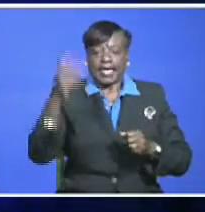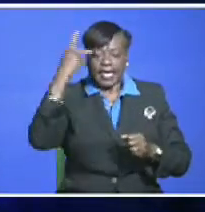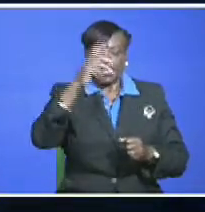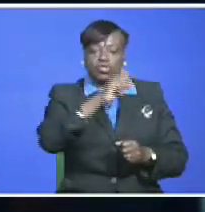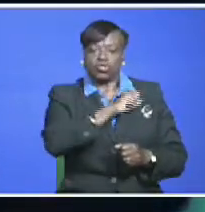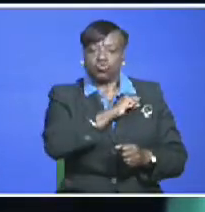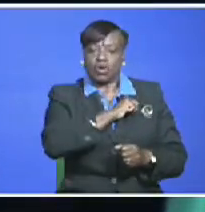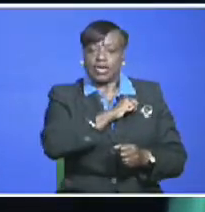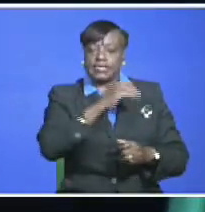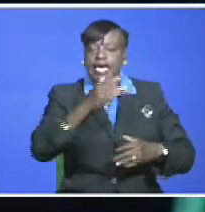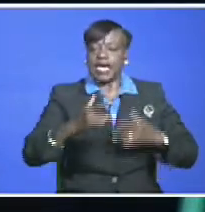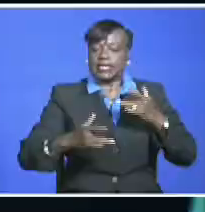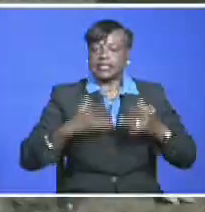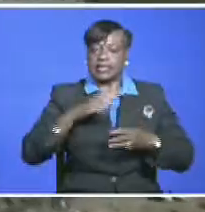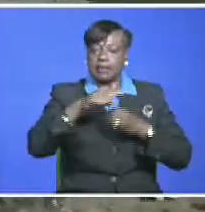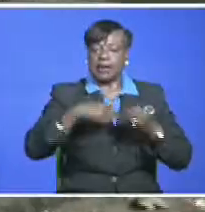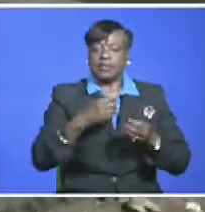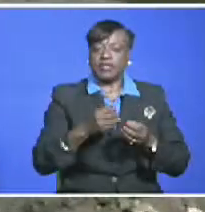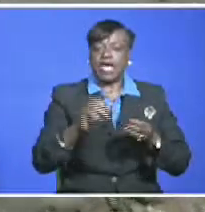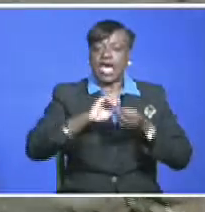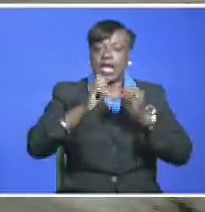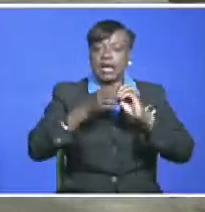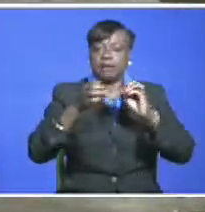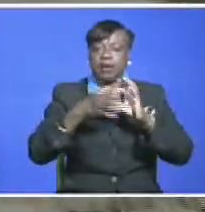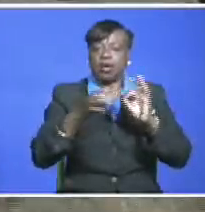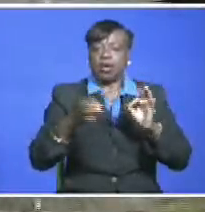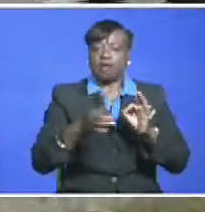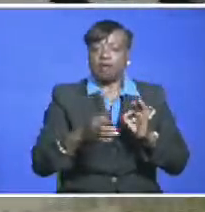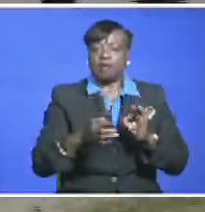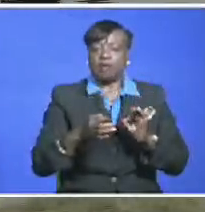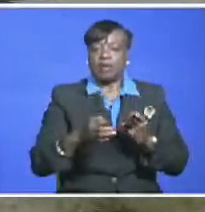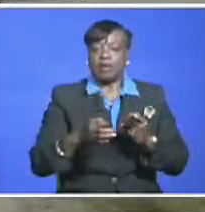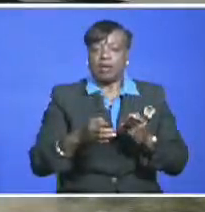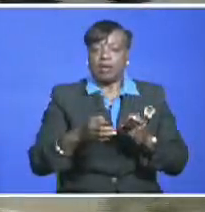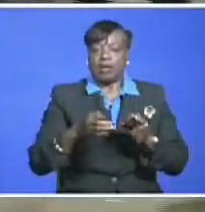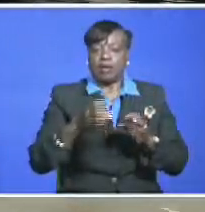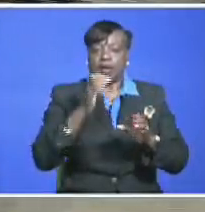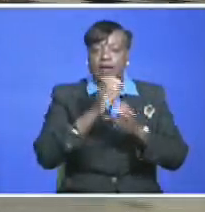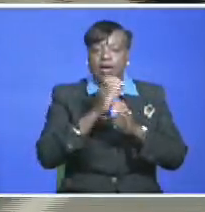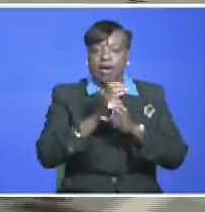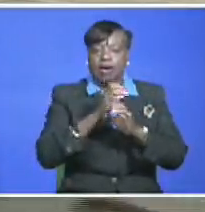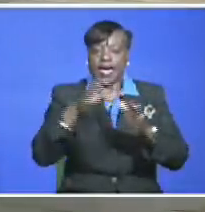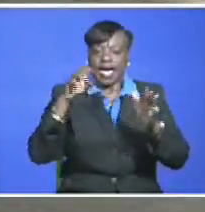the growing number of traffic accidents and the incidents involving pedestrians.